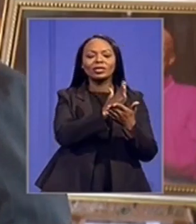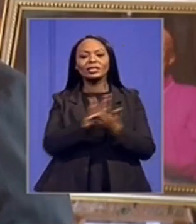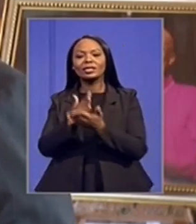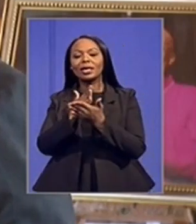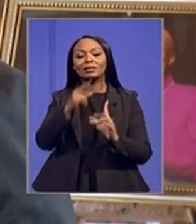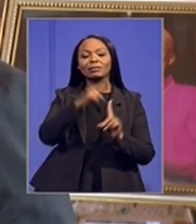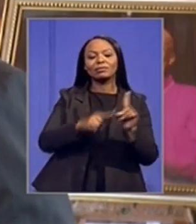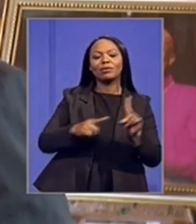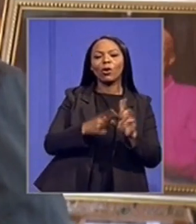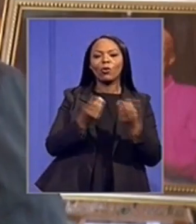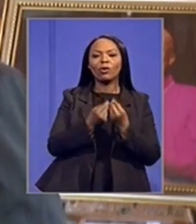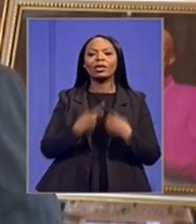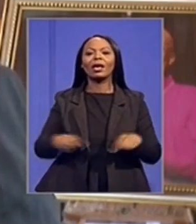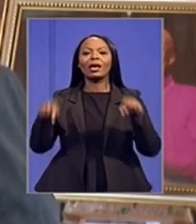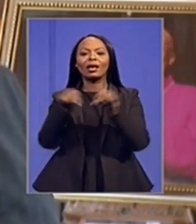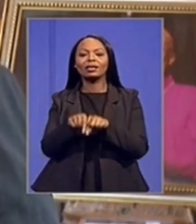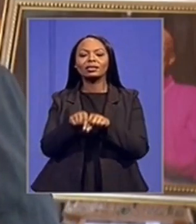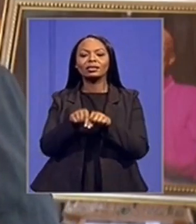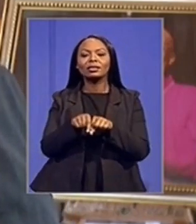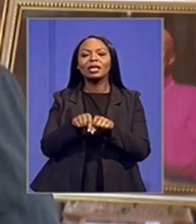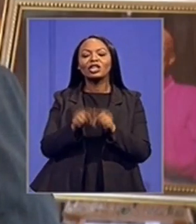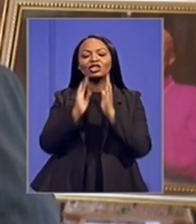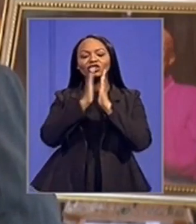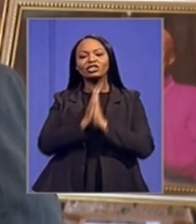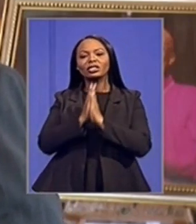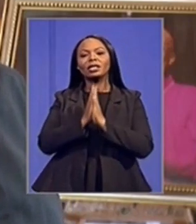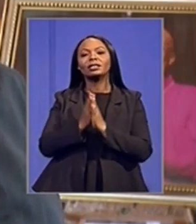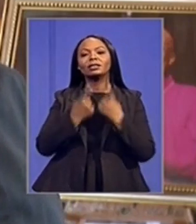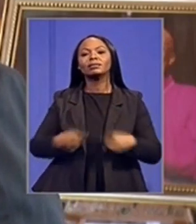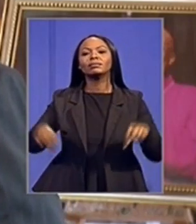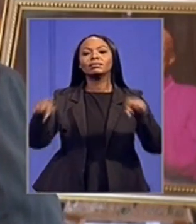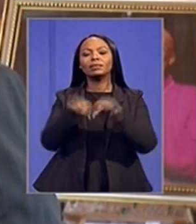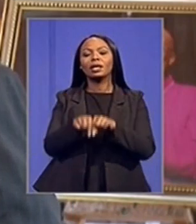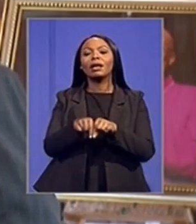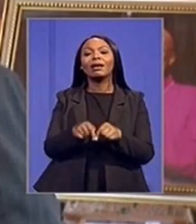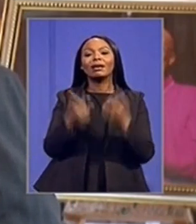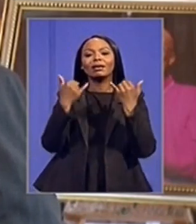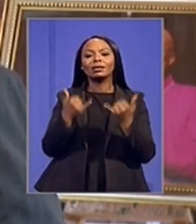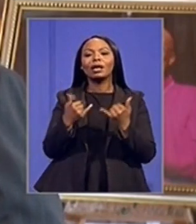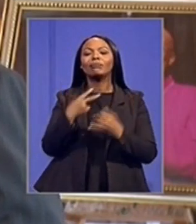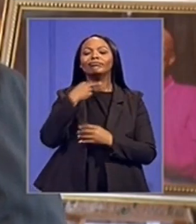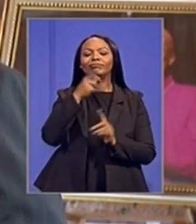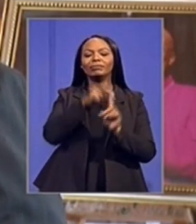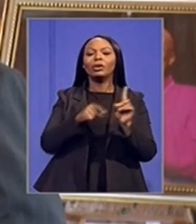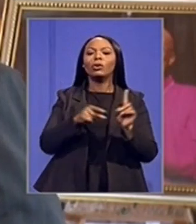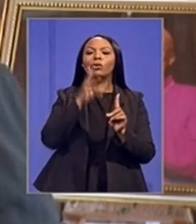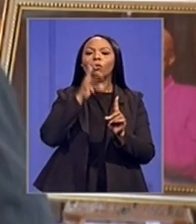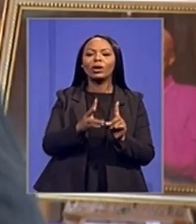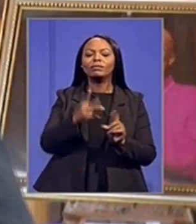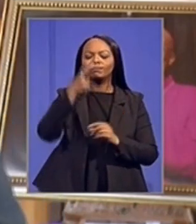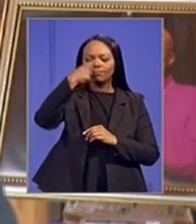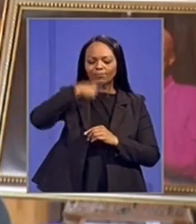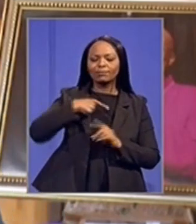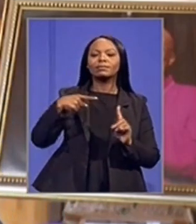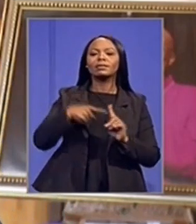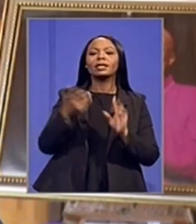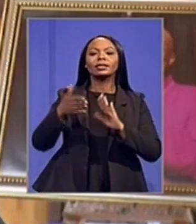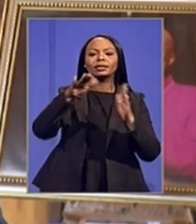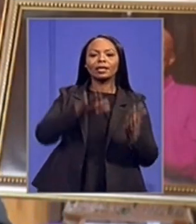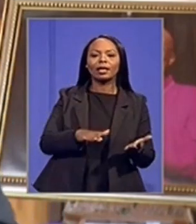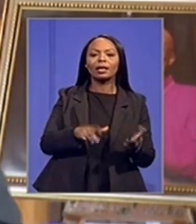Anglican Church, your loss is our loss. We dip our banners in honor of the last